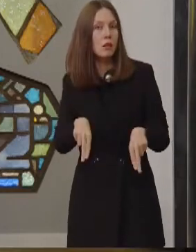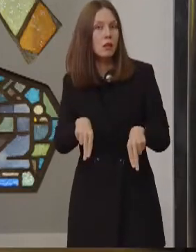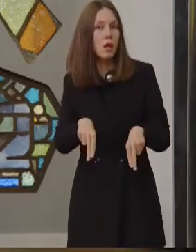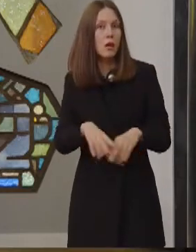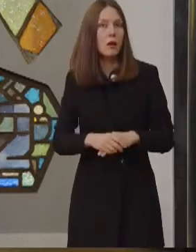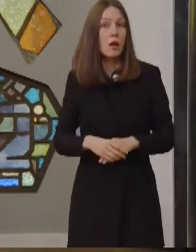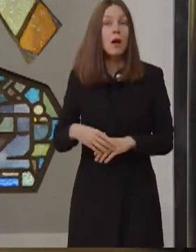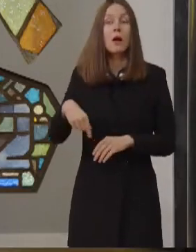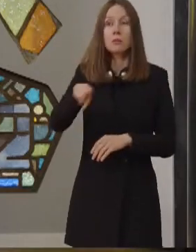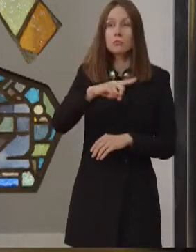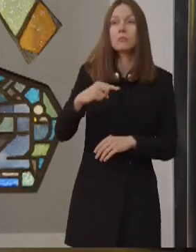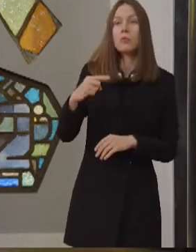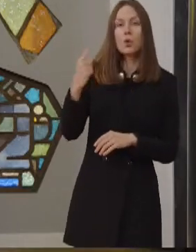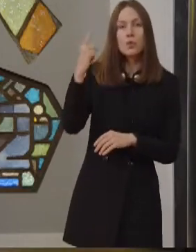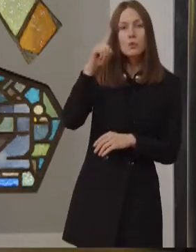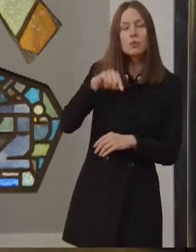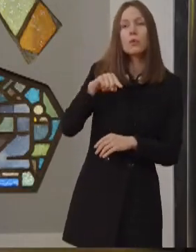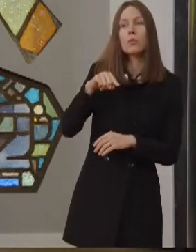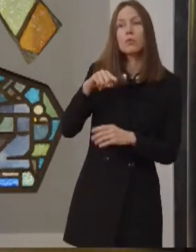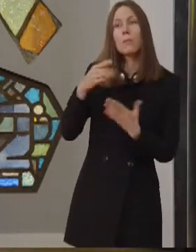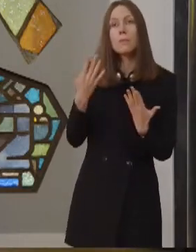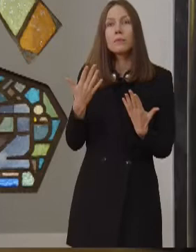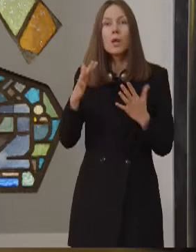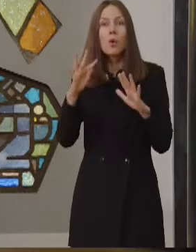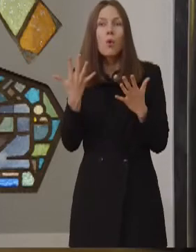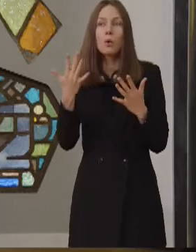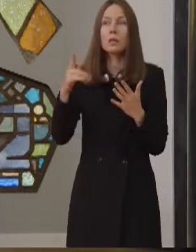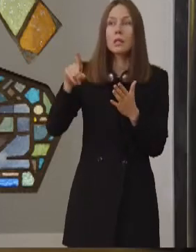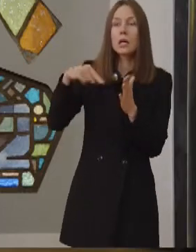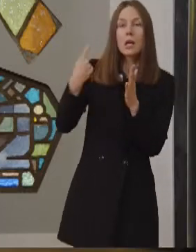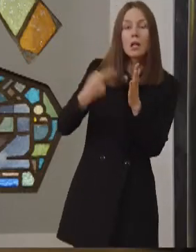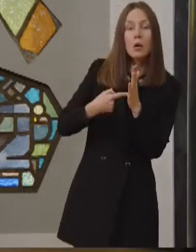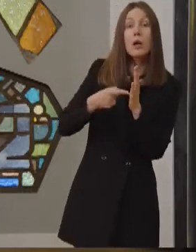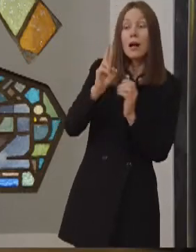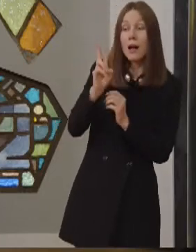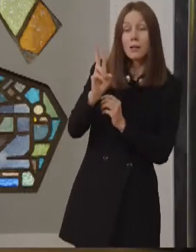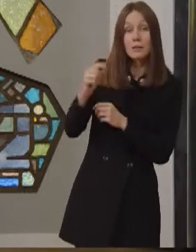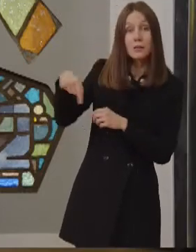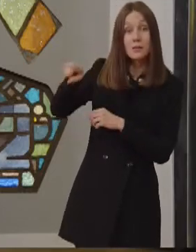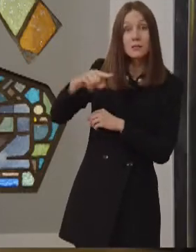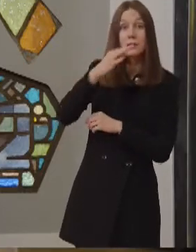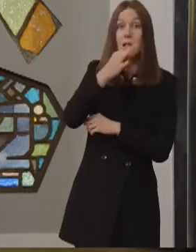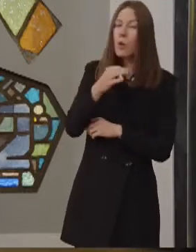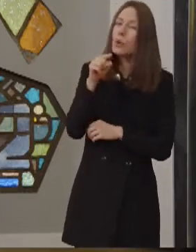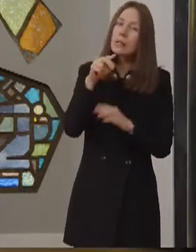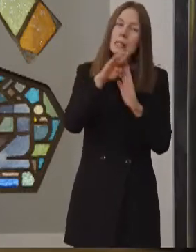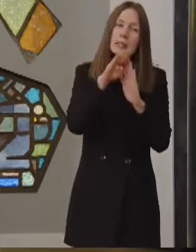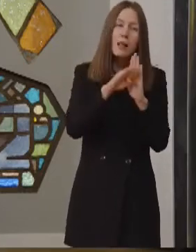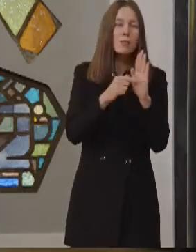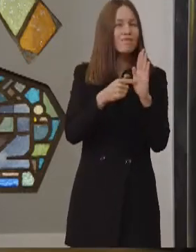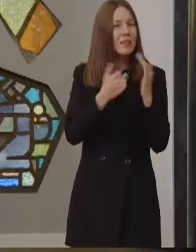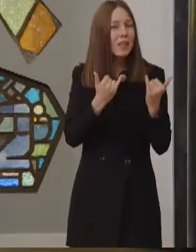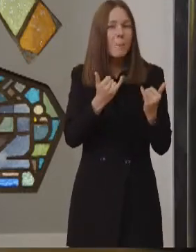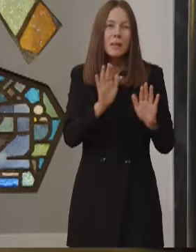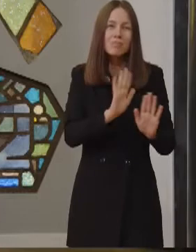law. Because we all want to hear both the sides in order to ensure that we know all the concerns